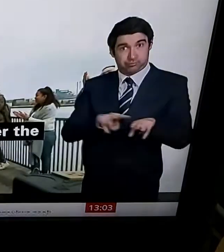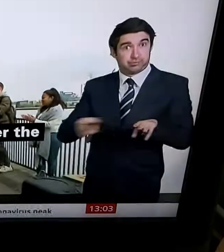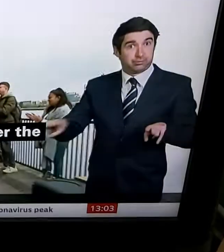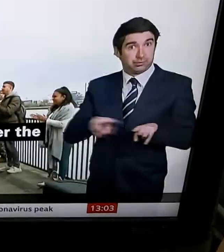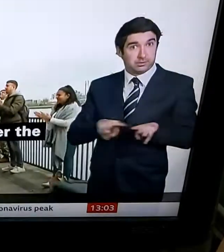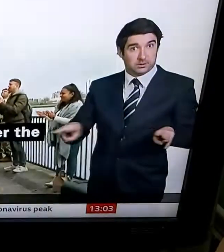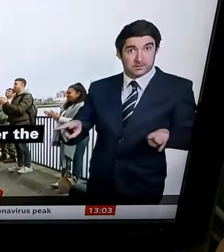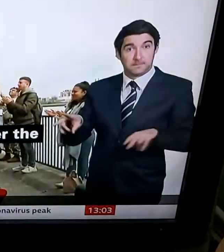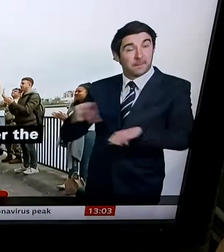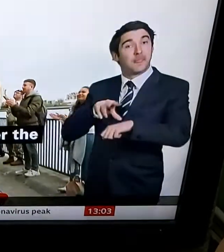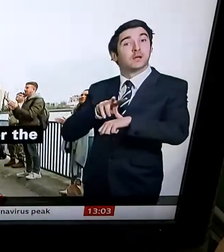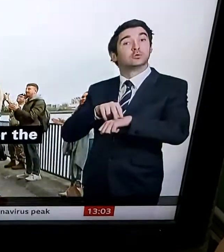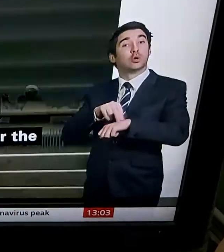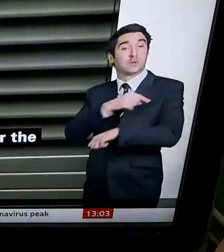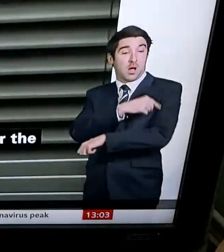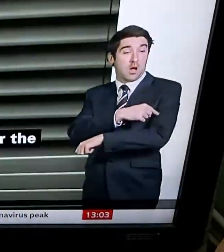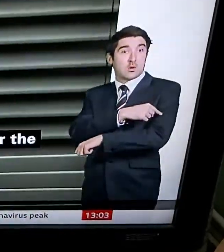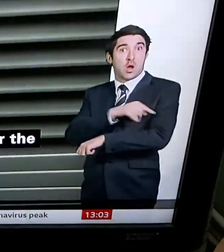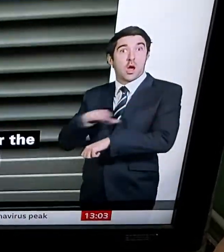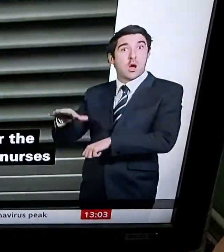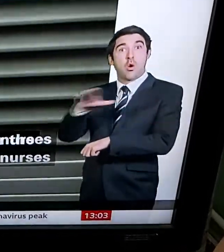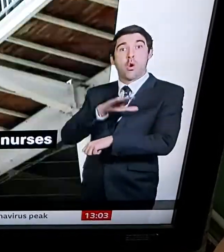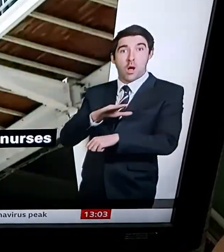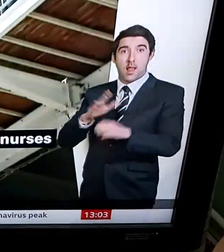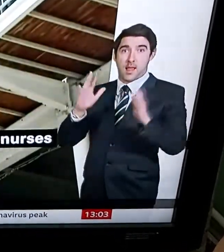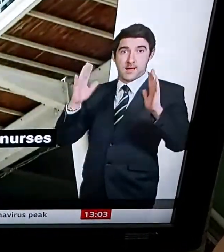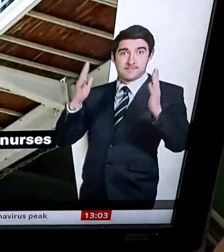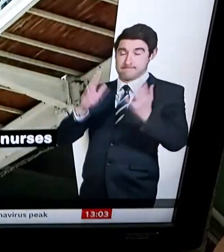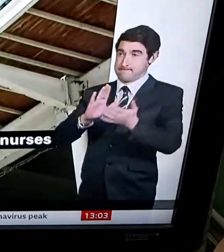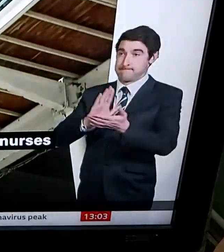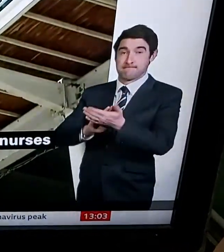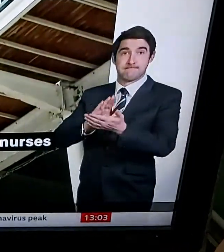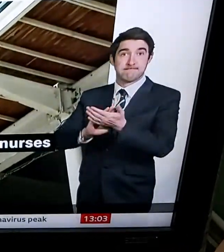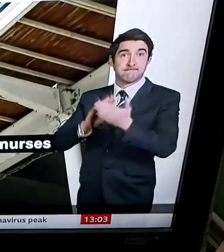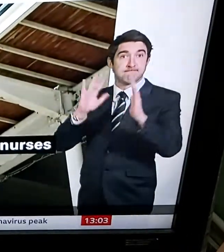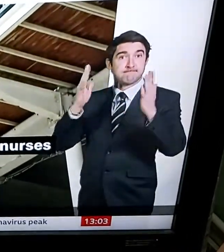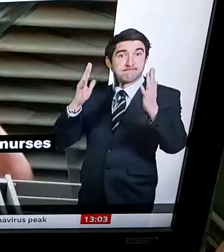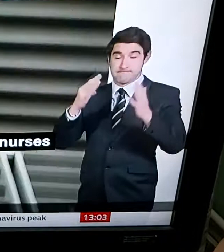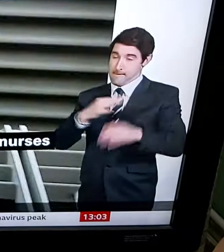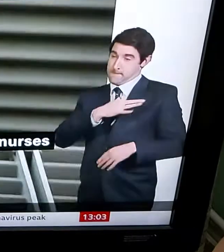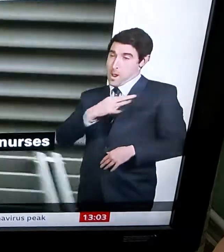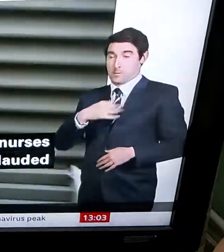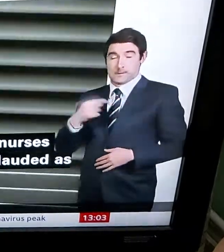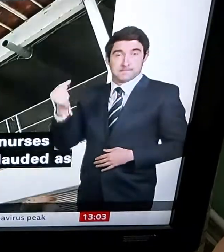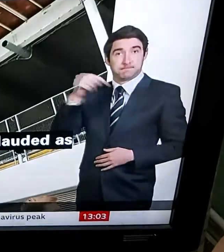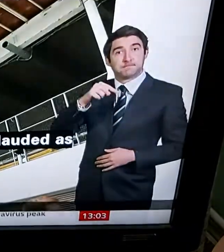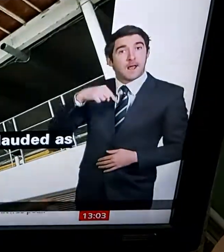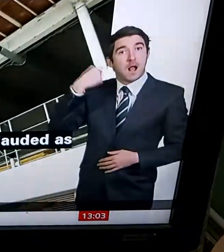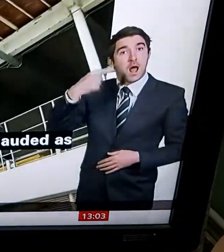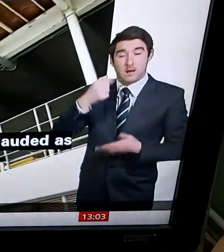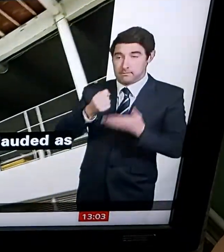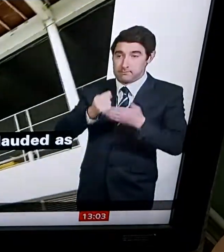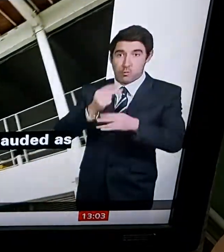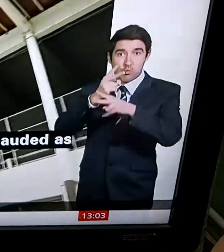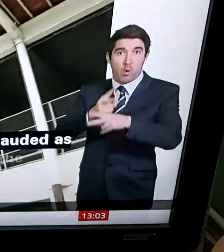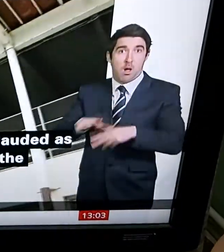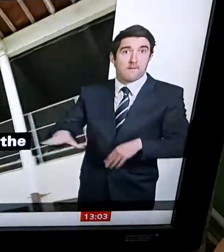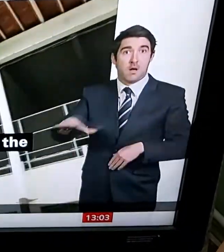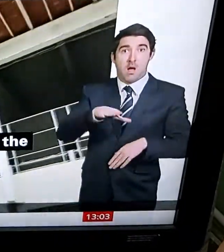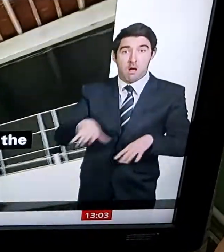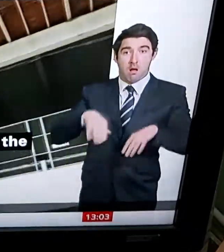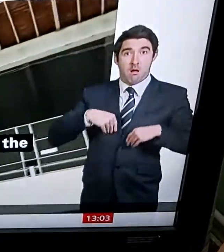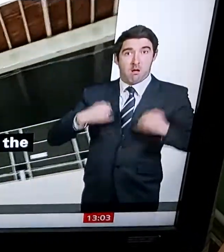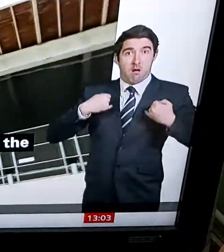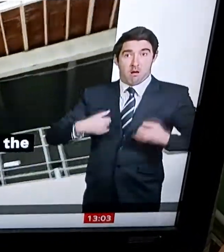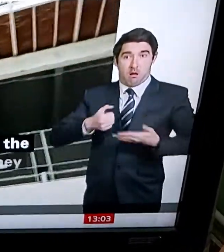and nurses from across the country applauded as they volunteer to work in the capital, but there are fears that they don't have the tools they